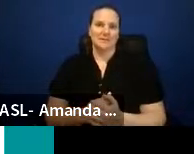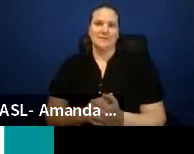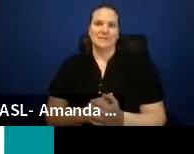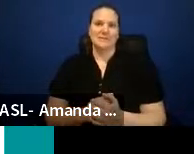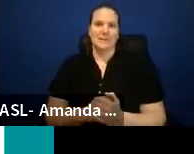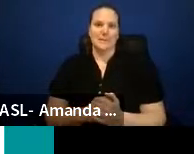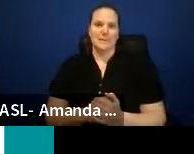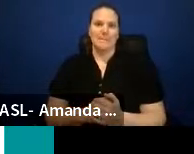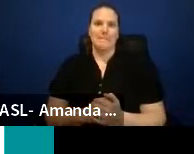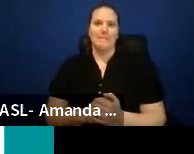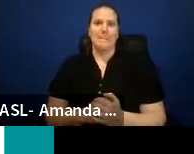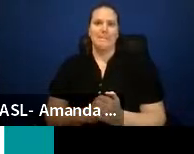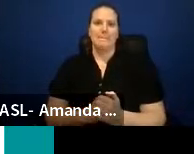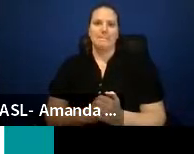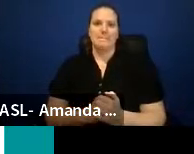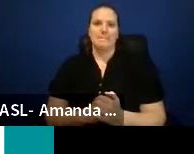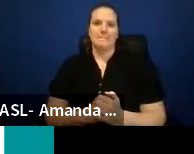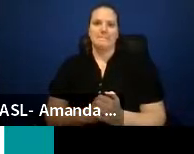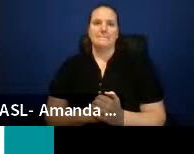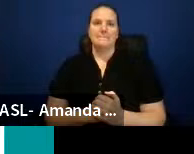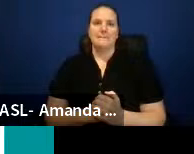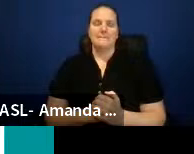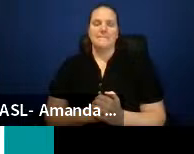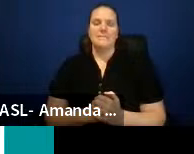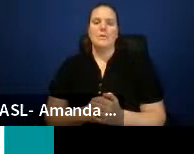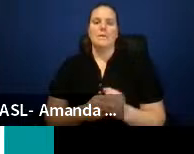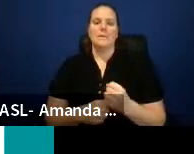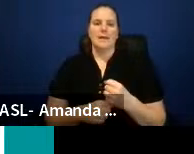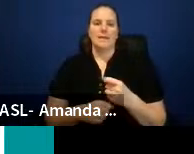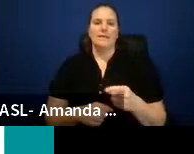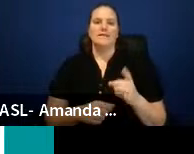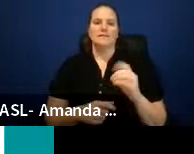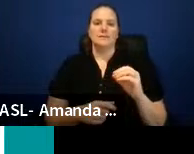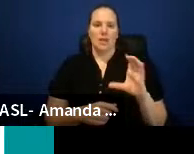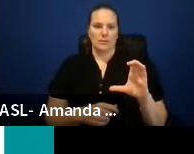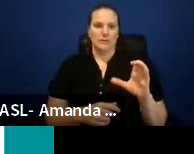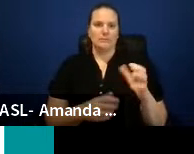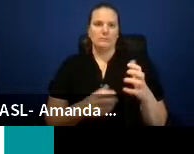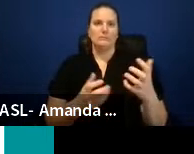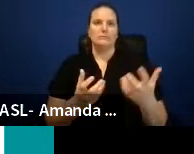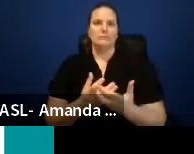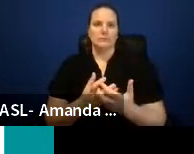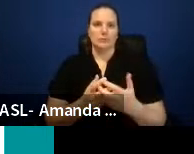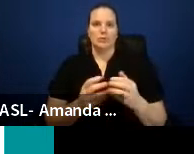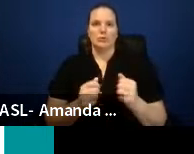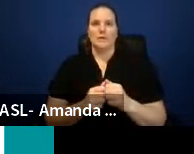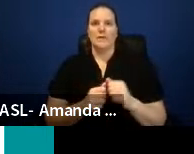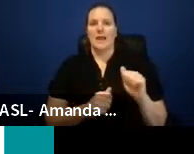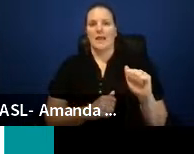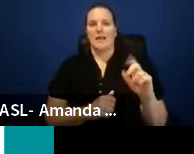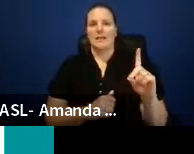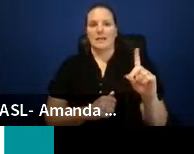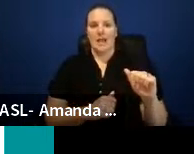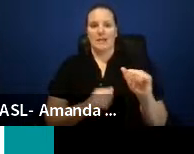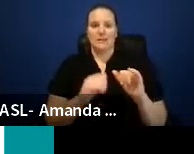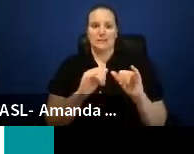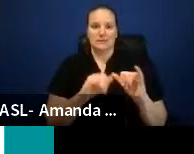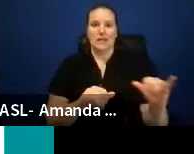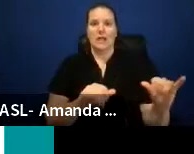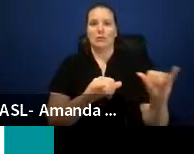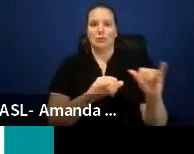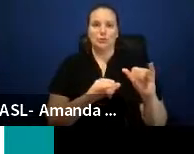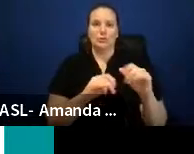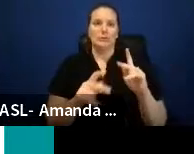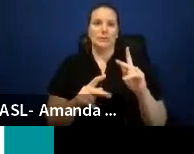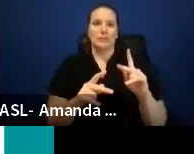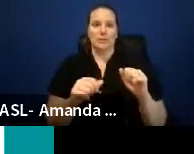So we've made it, these documents adhere to American with Disability Act standards, so folks